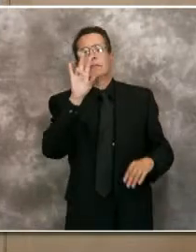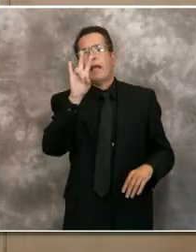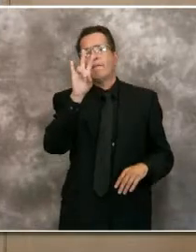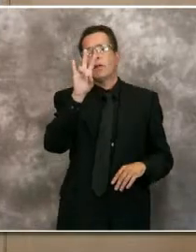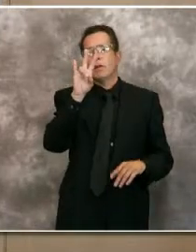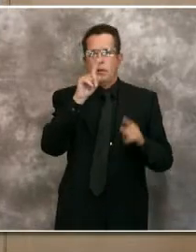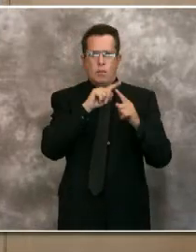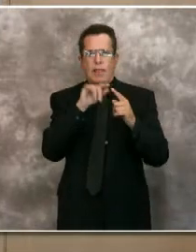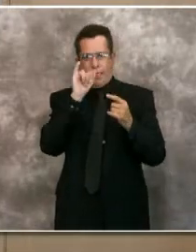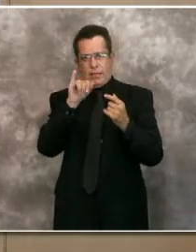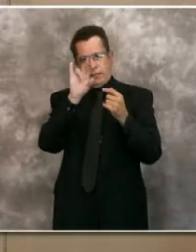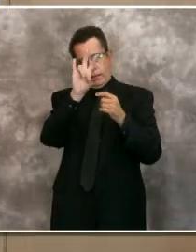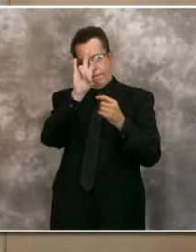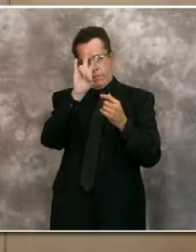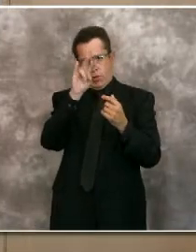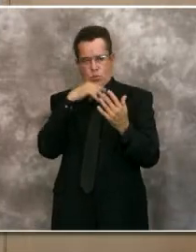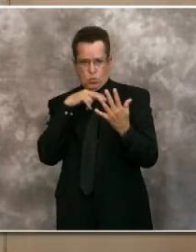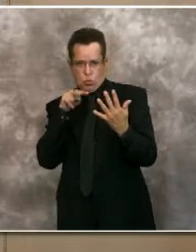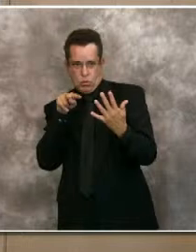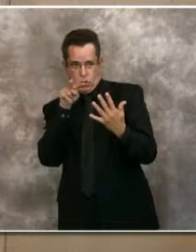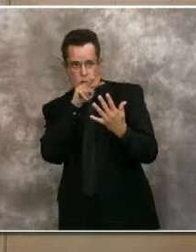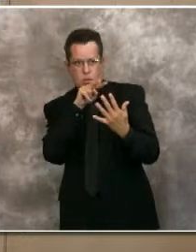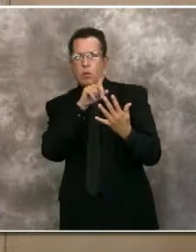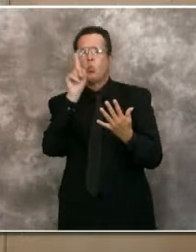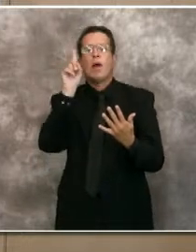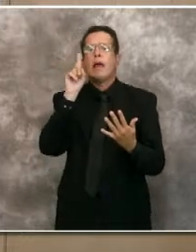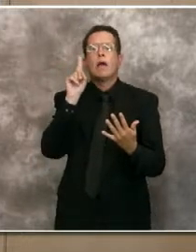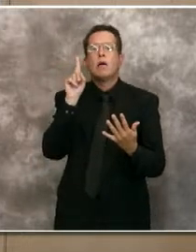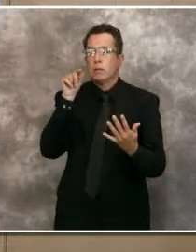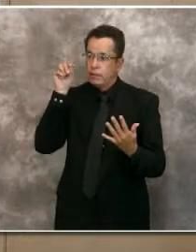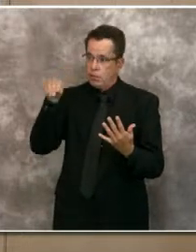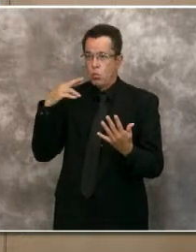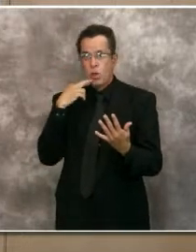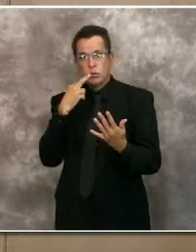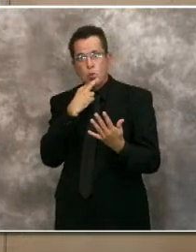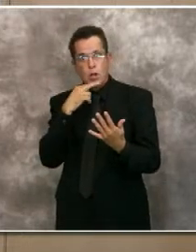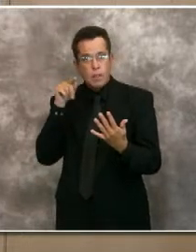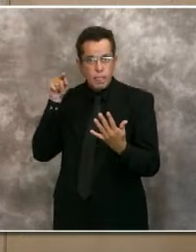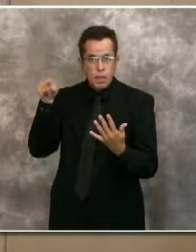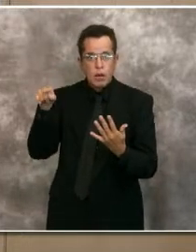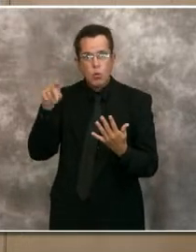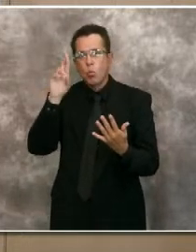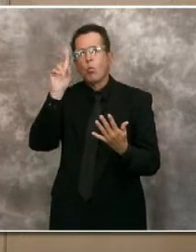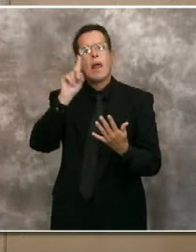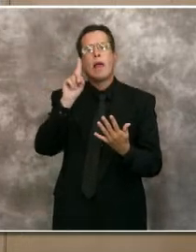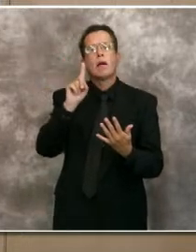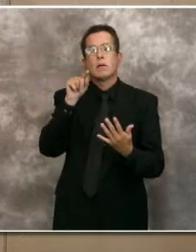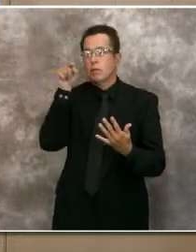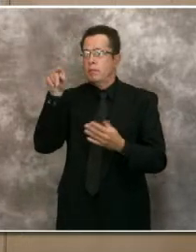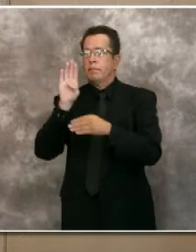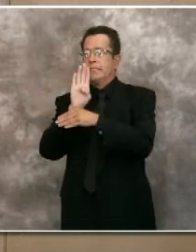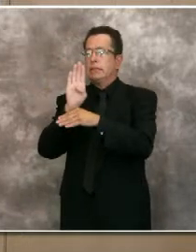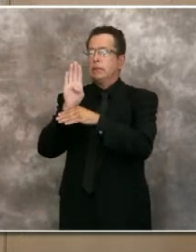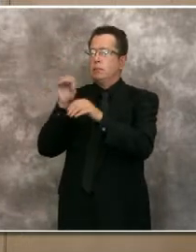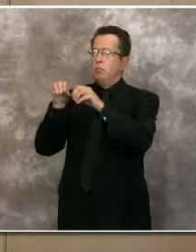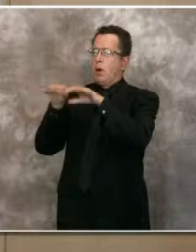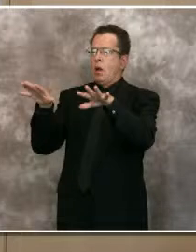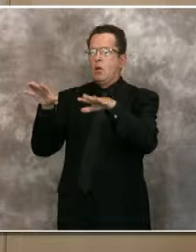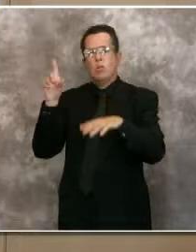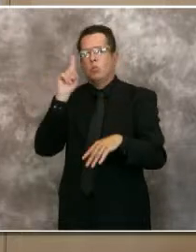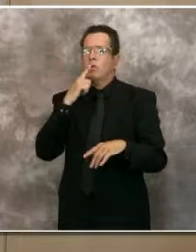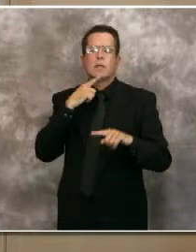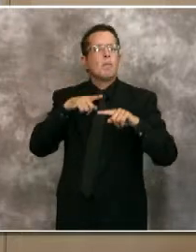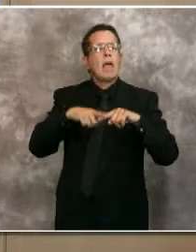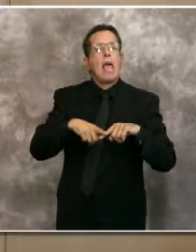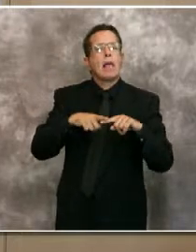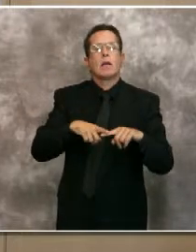of that 7 are many of them in restaurants, or are many of them in businesses. So it just